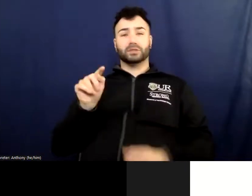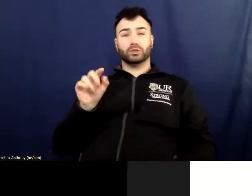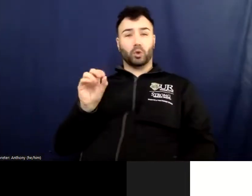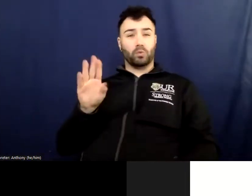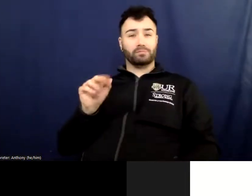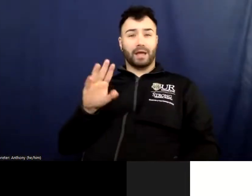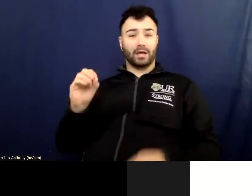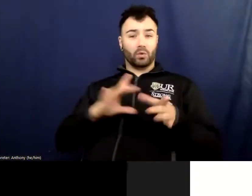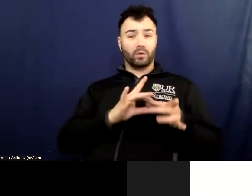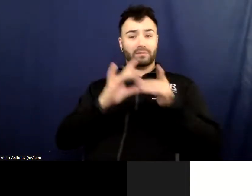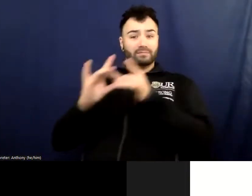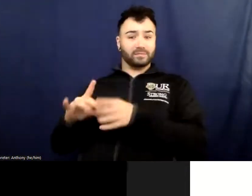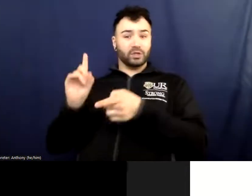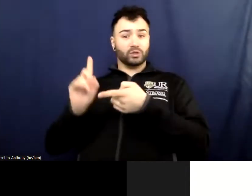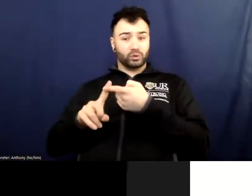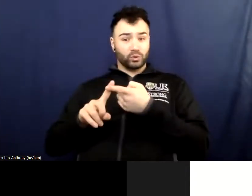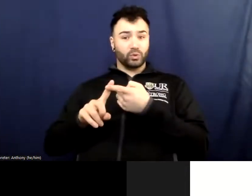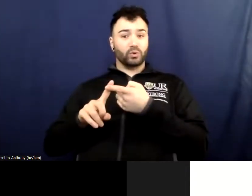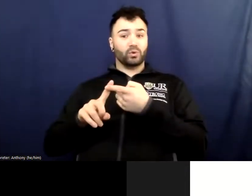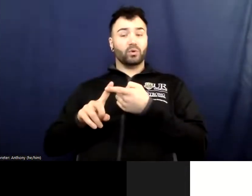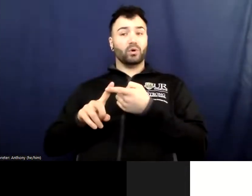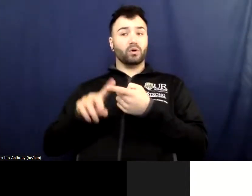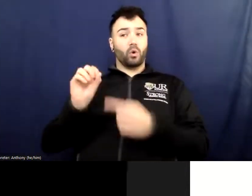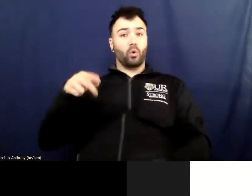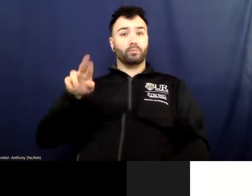later life? Was there any evidence of that?